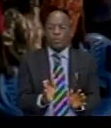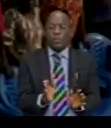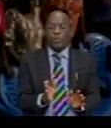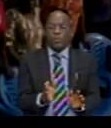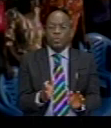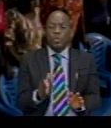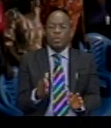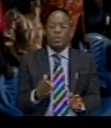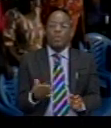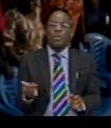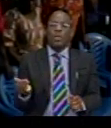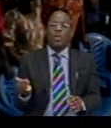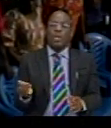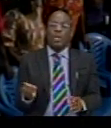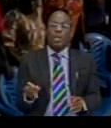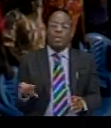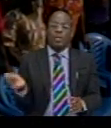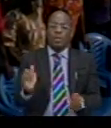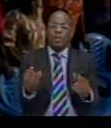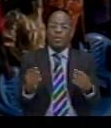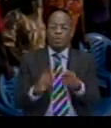God.